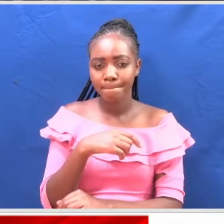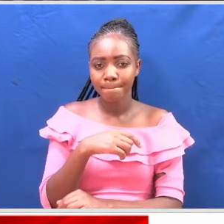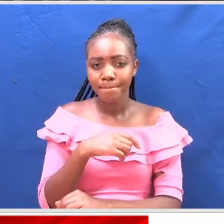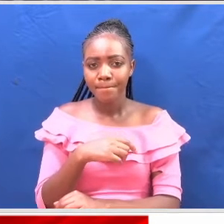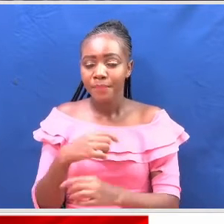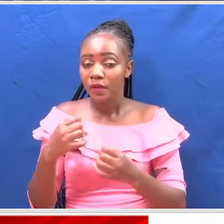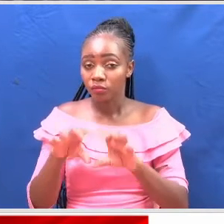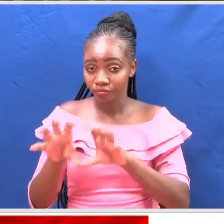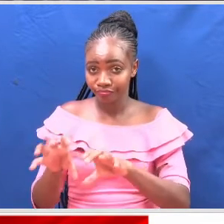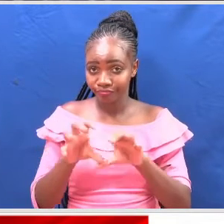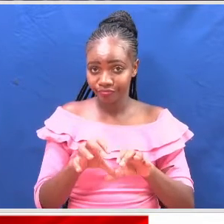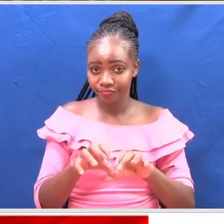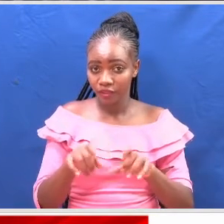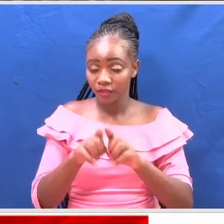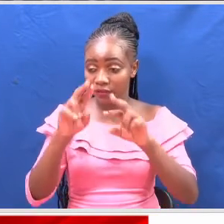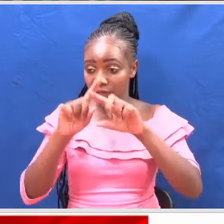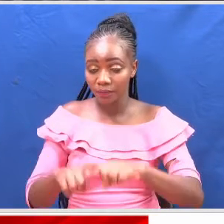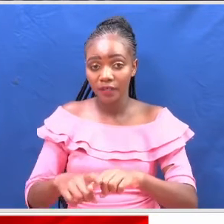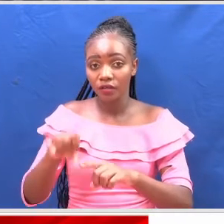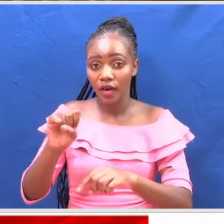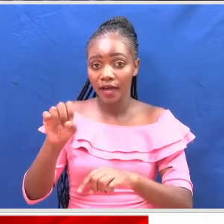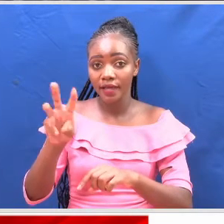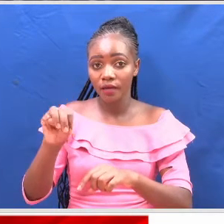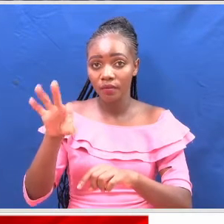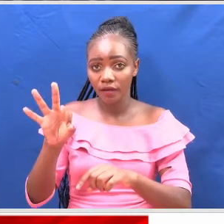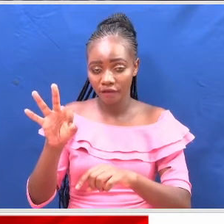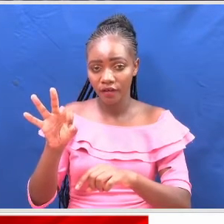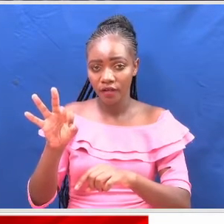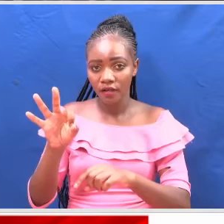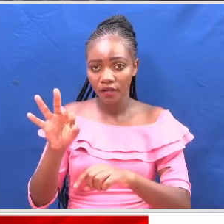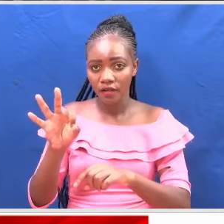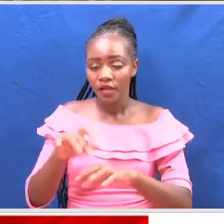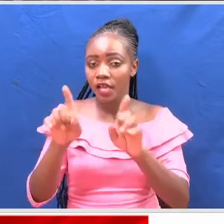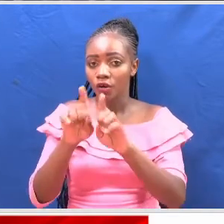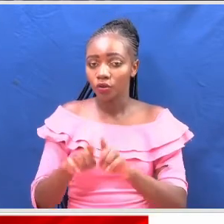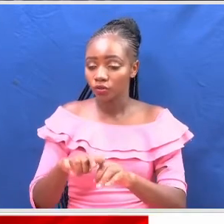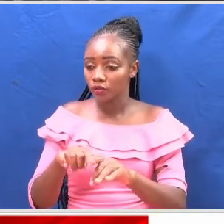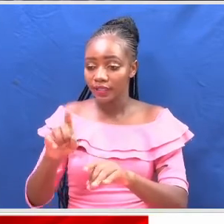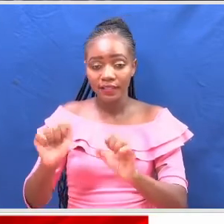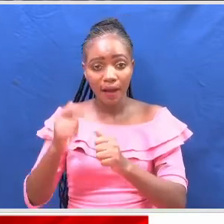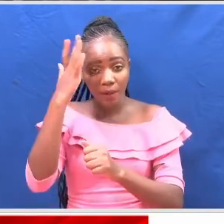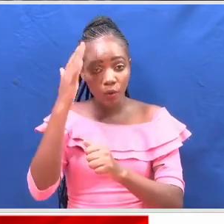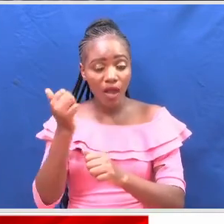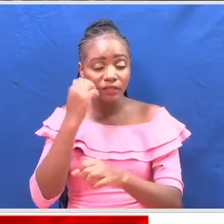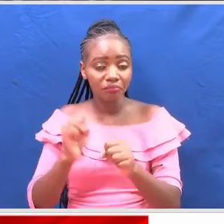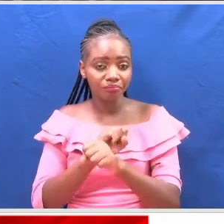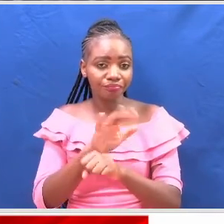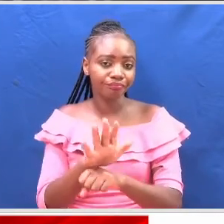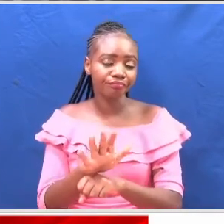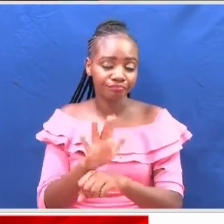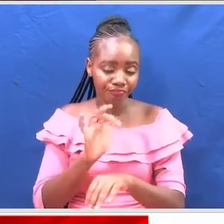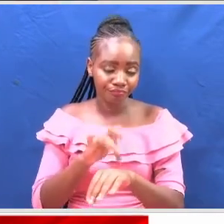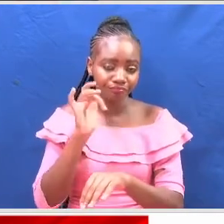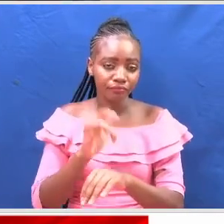under the control of the IMF, and it's essentially a consequence of the pandemic and the effect on the